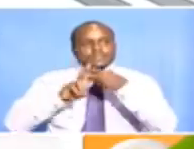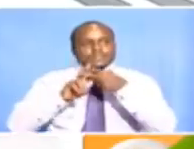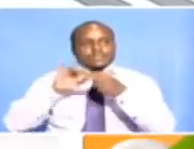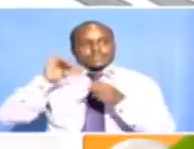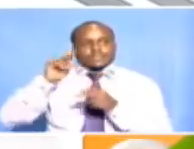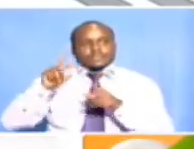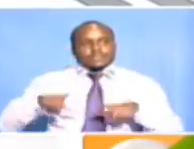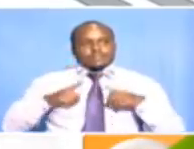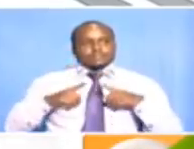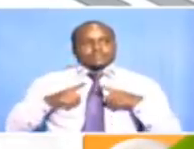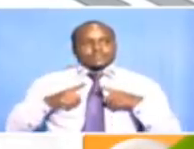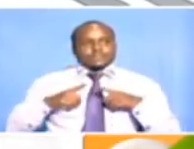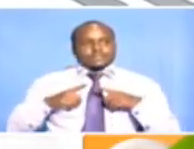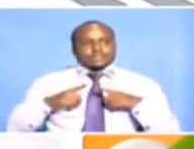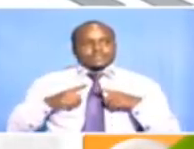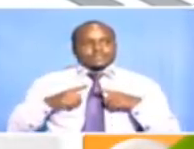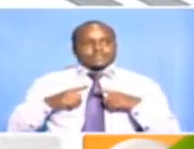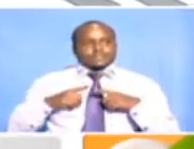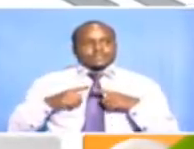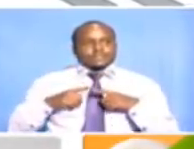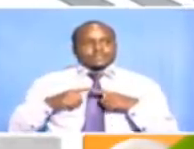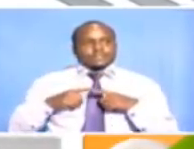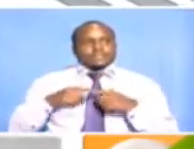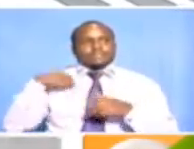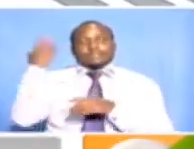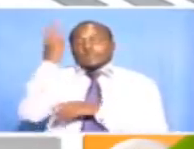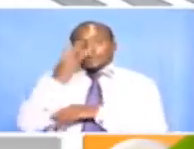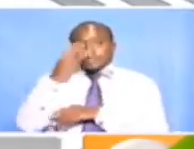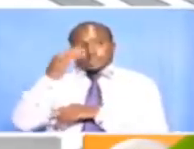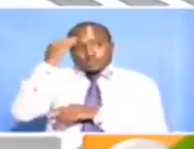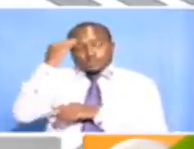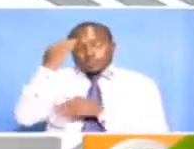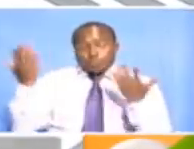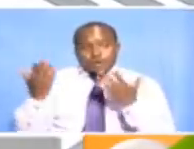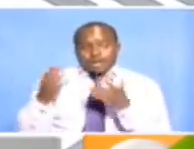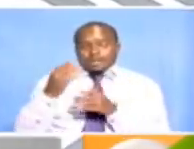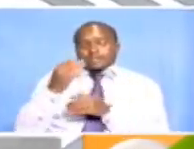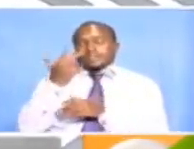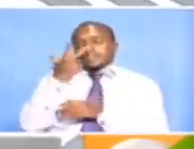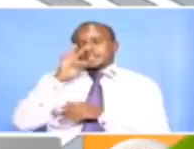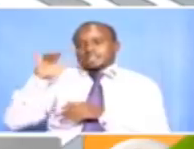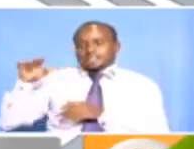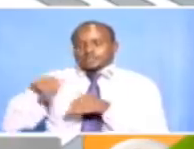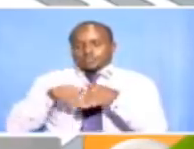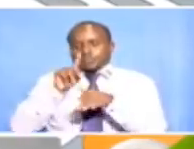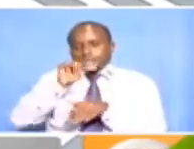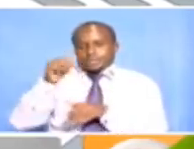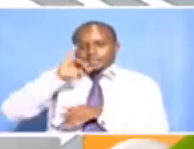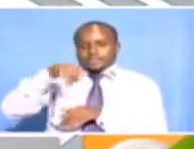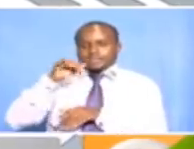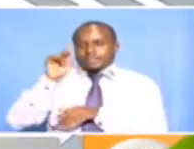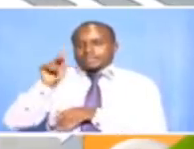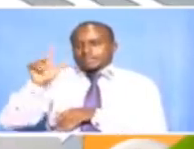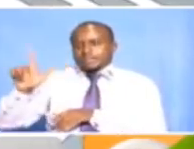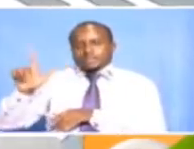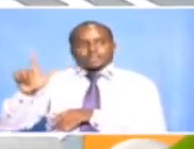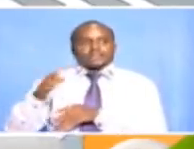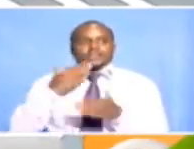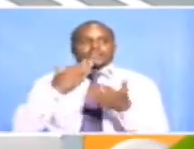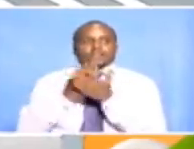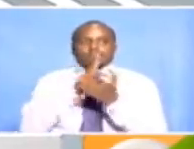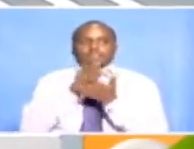is JK Live. And JK Live, every Wednesday, you know where to be. Those three letters on the keyboard that follow each other, JKL. Thanks so much for